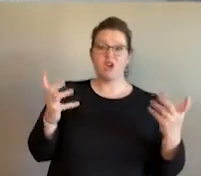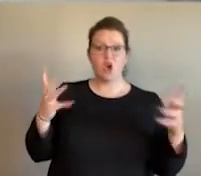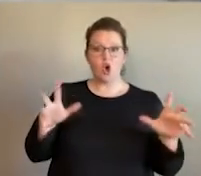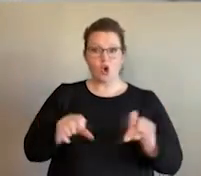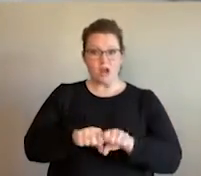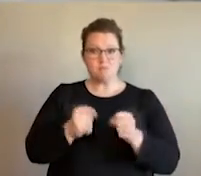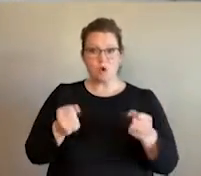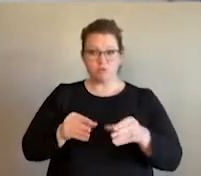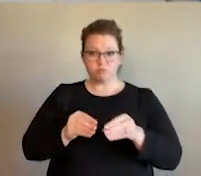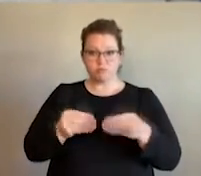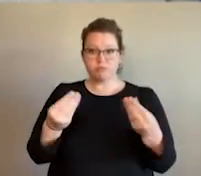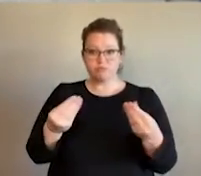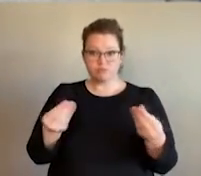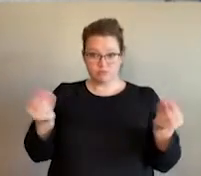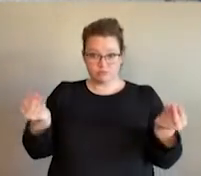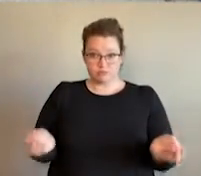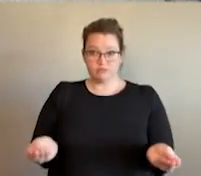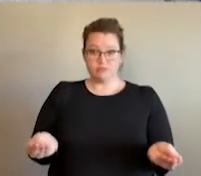them apart.